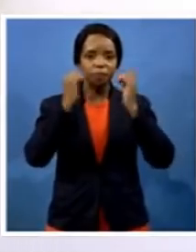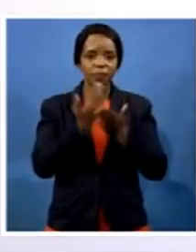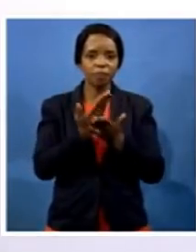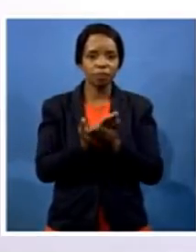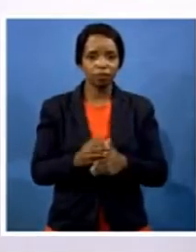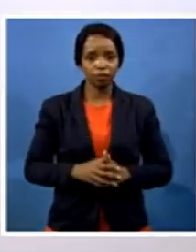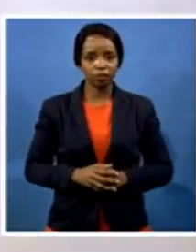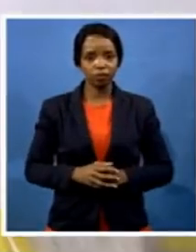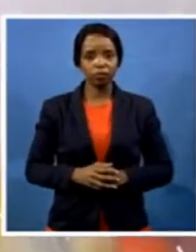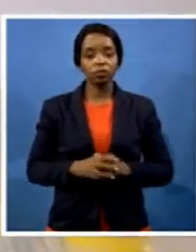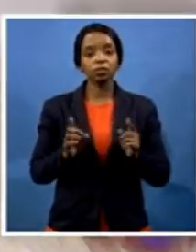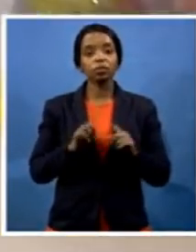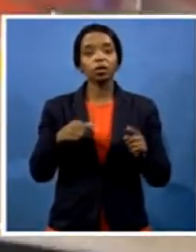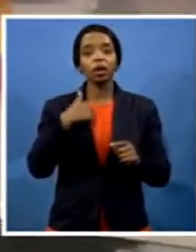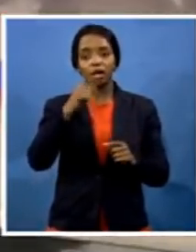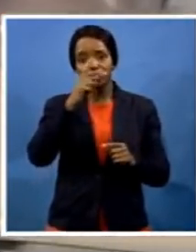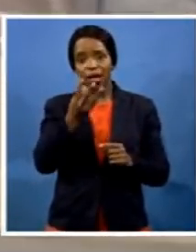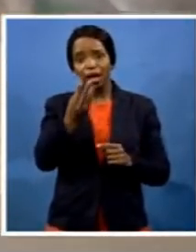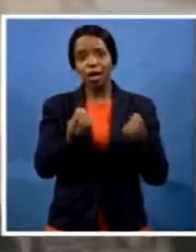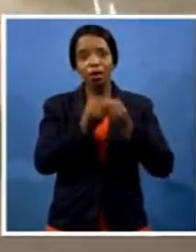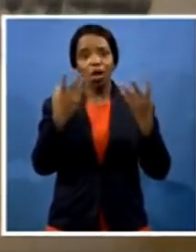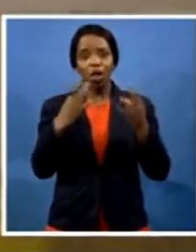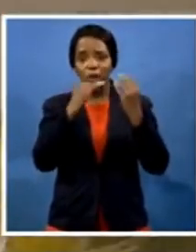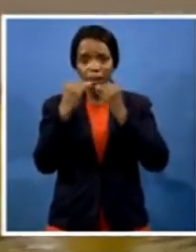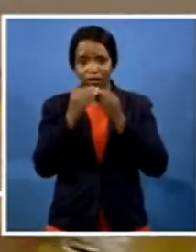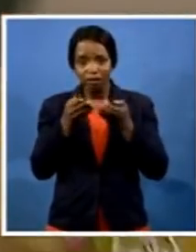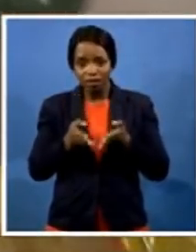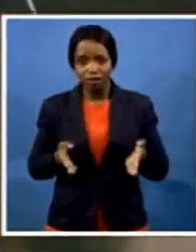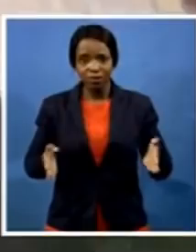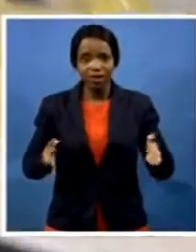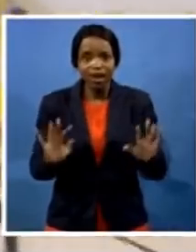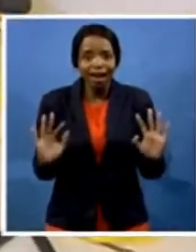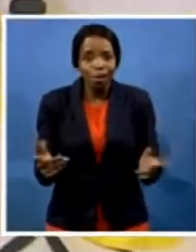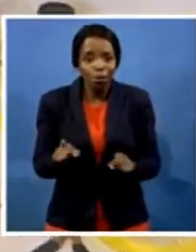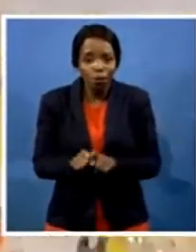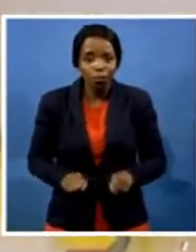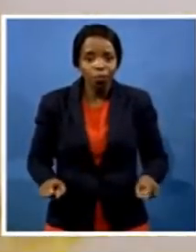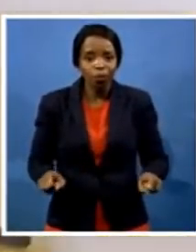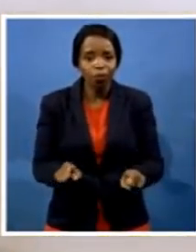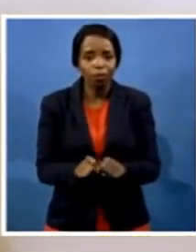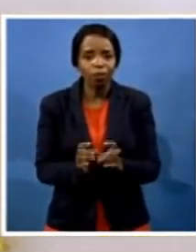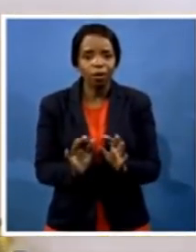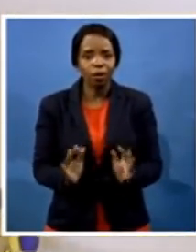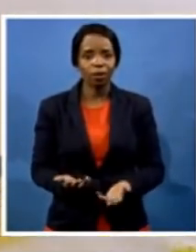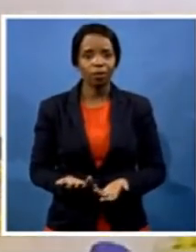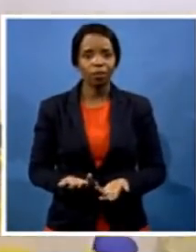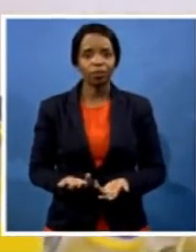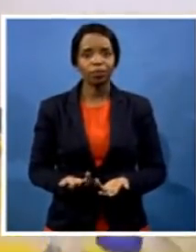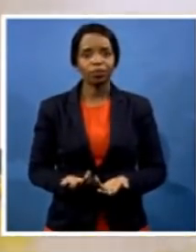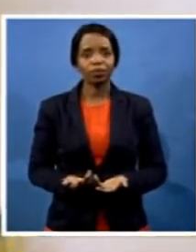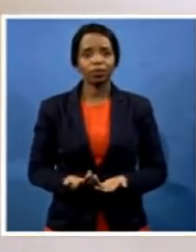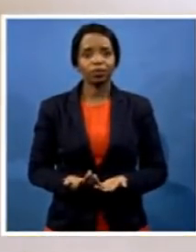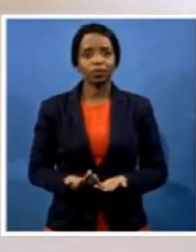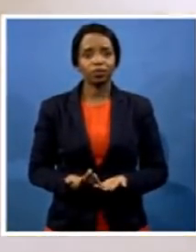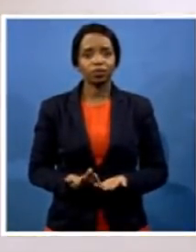us about how do you put all of this together. Okay, I take this bottle and